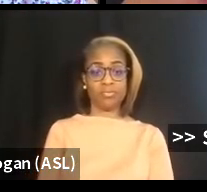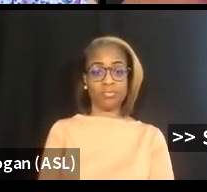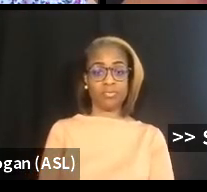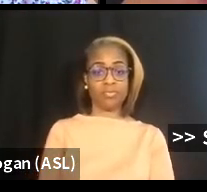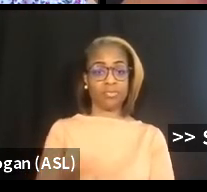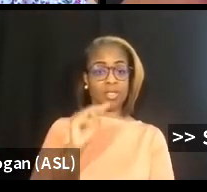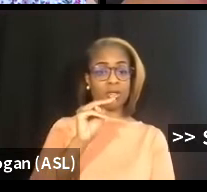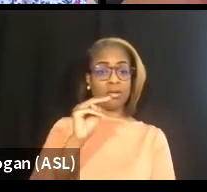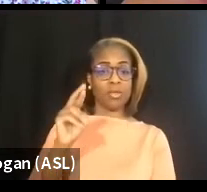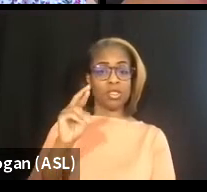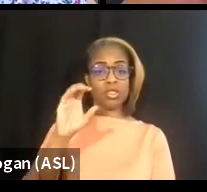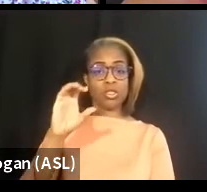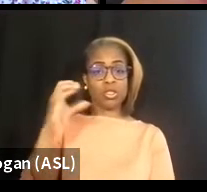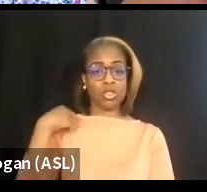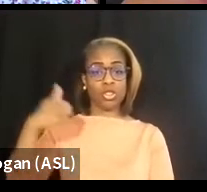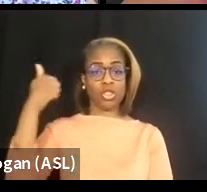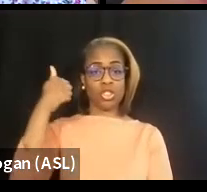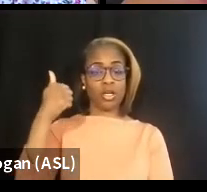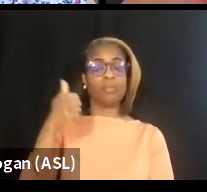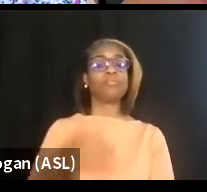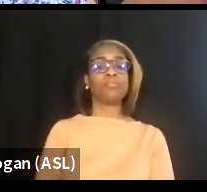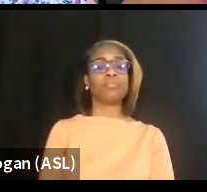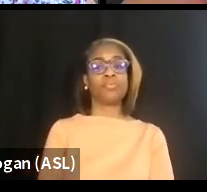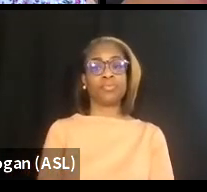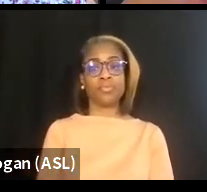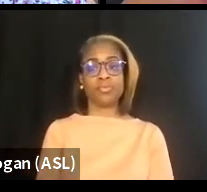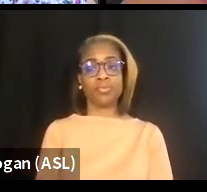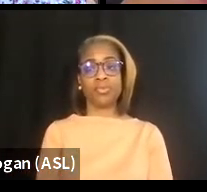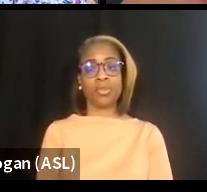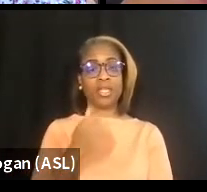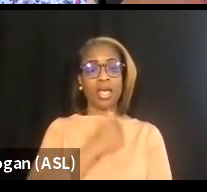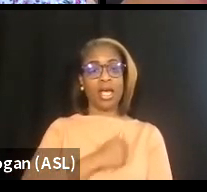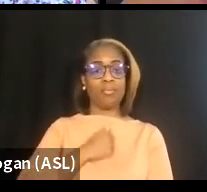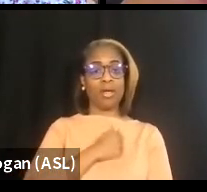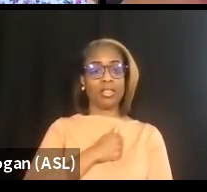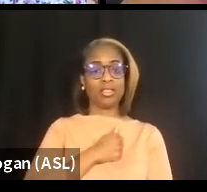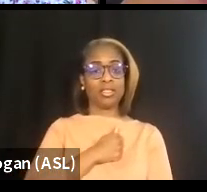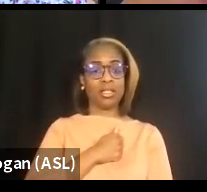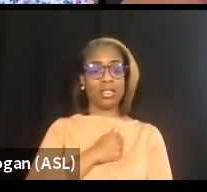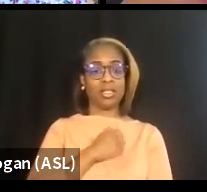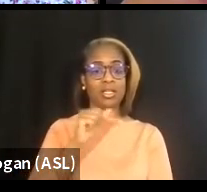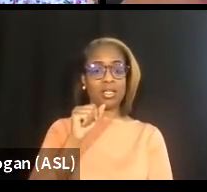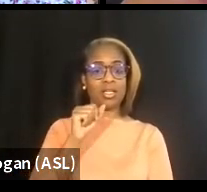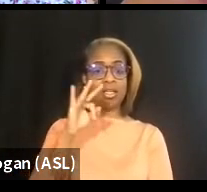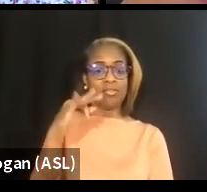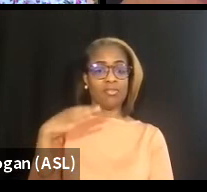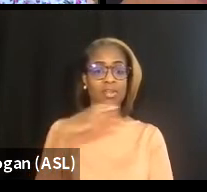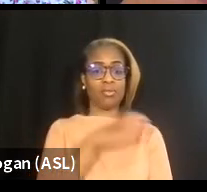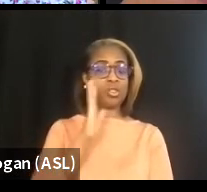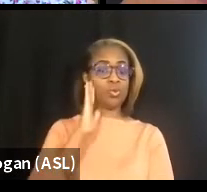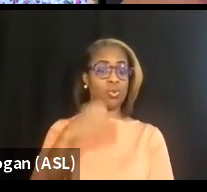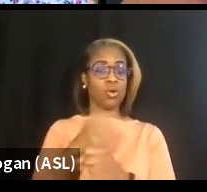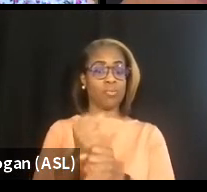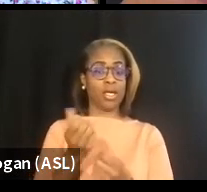Mr. Chair? Yes. I apologize that if the commission is going to make a